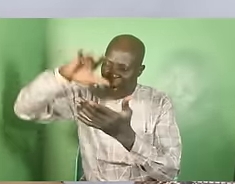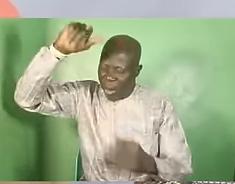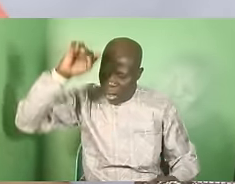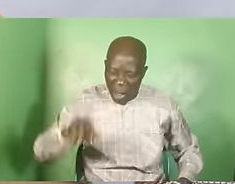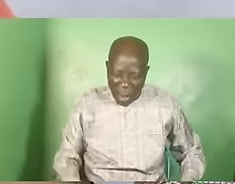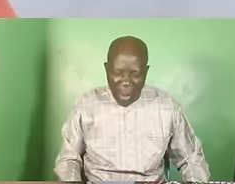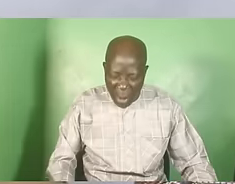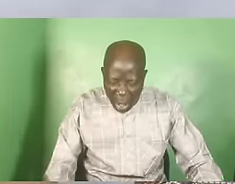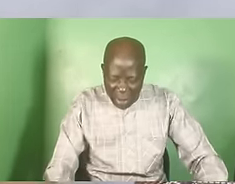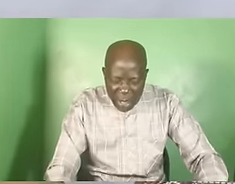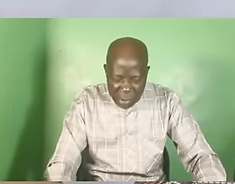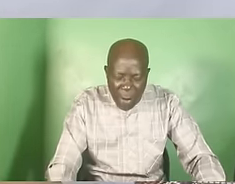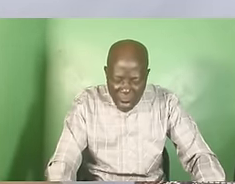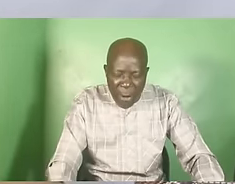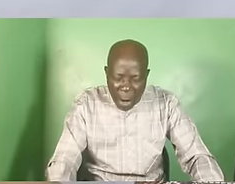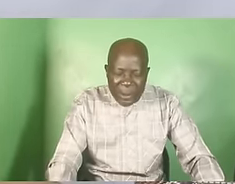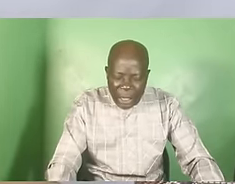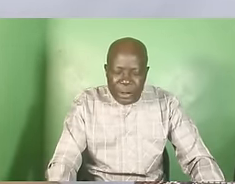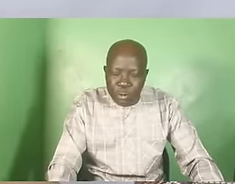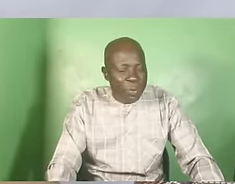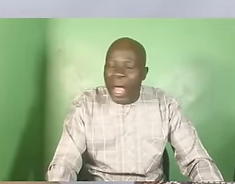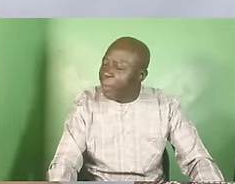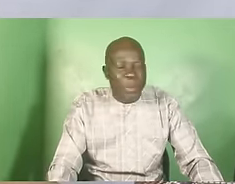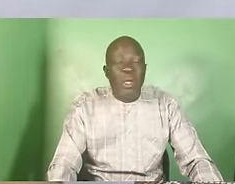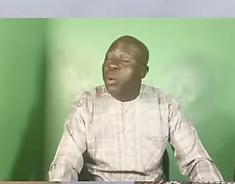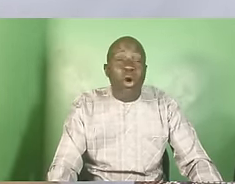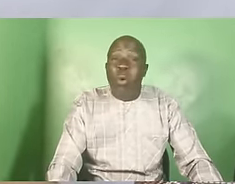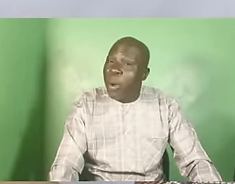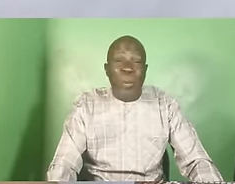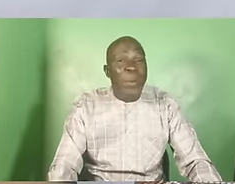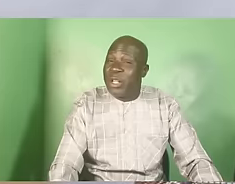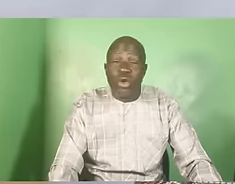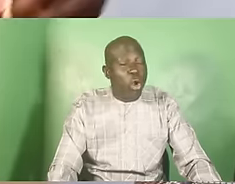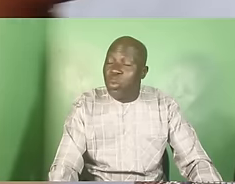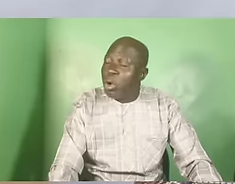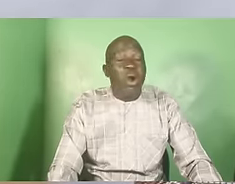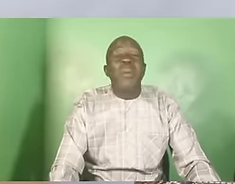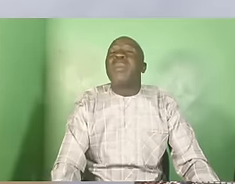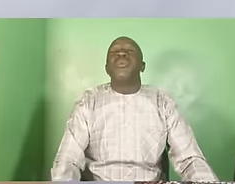God, Jesus. Oh, God, Jesus.